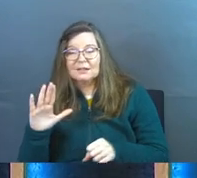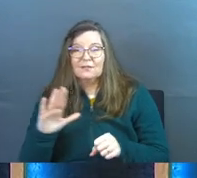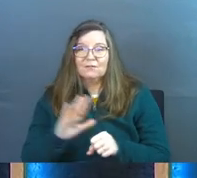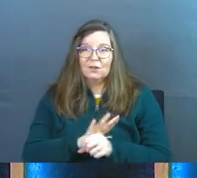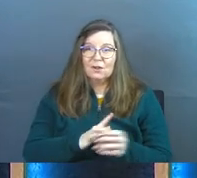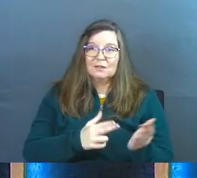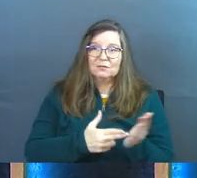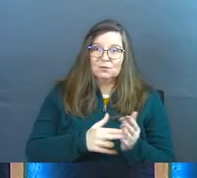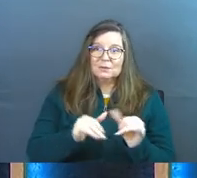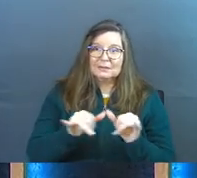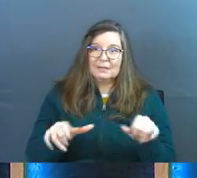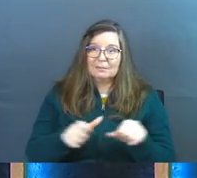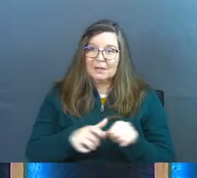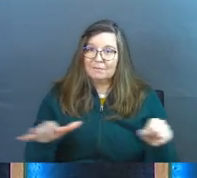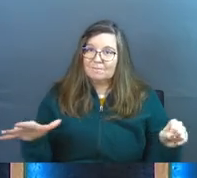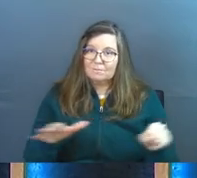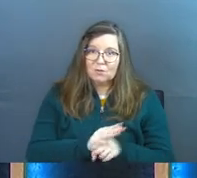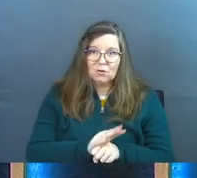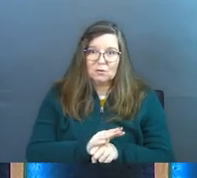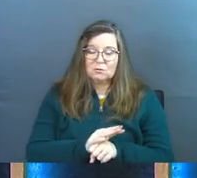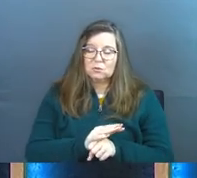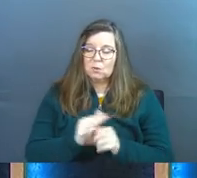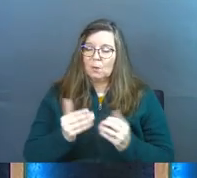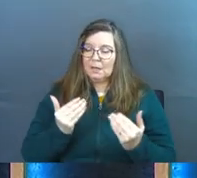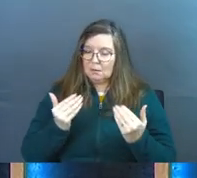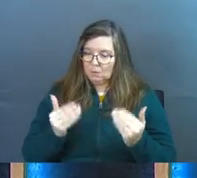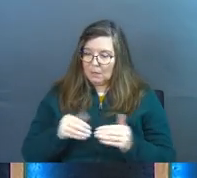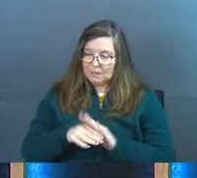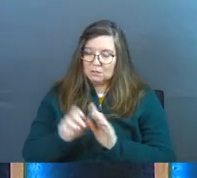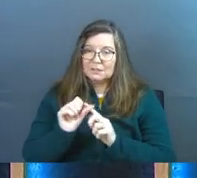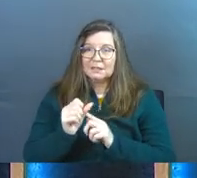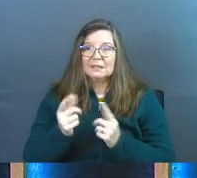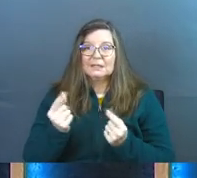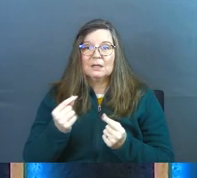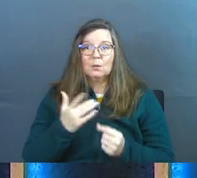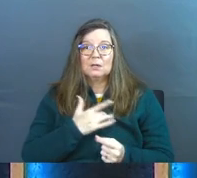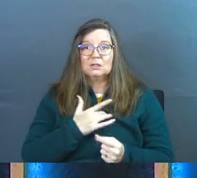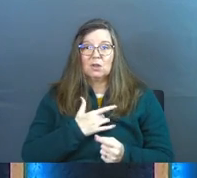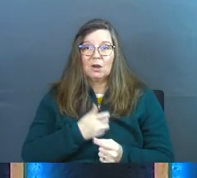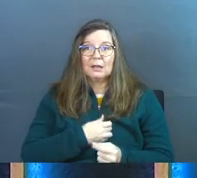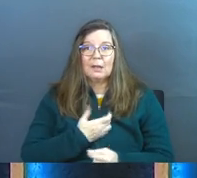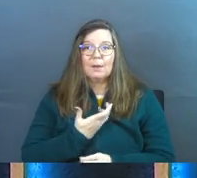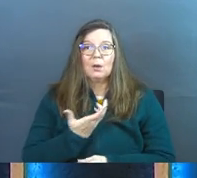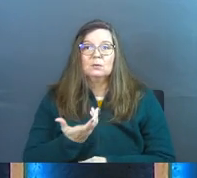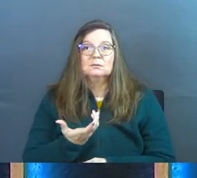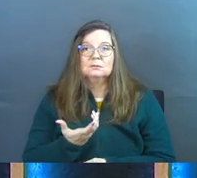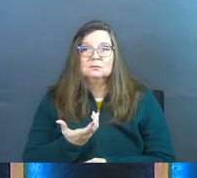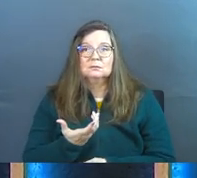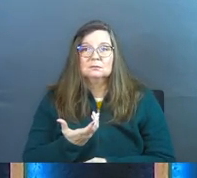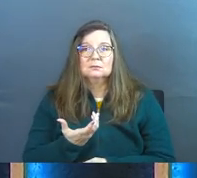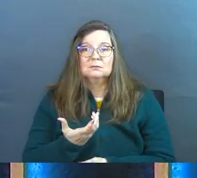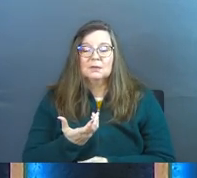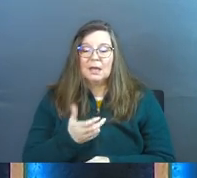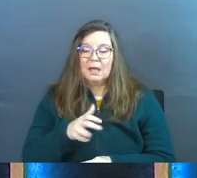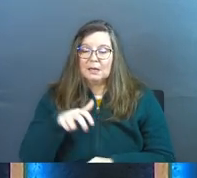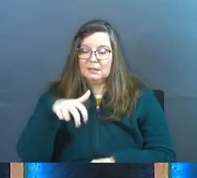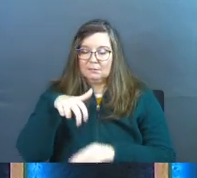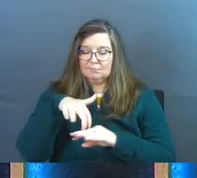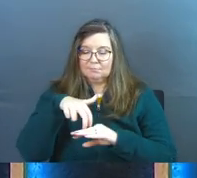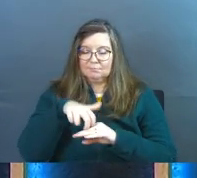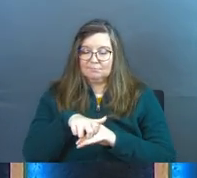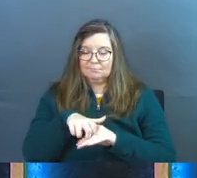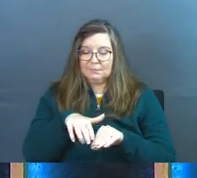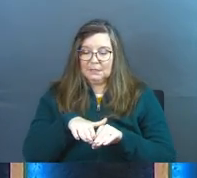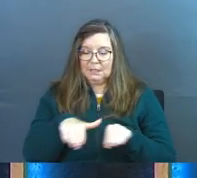he stepped into that situation, he did what his nature dictated. His heart came out. And he gets down in the dirt and